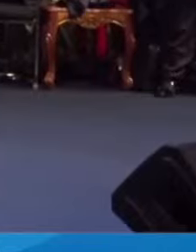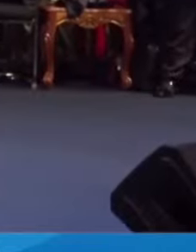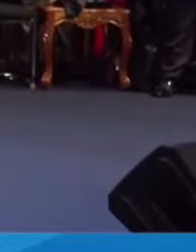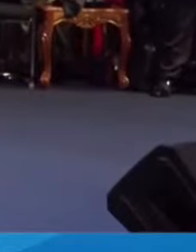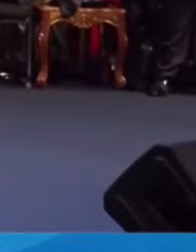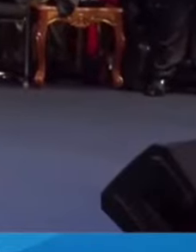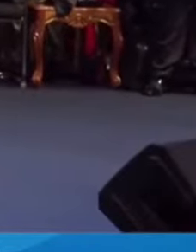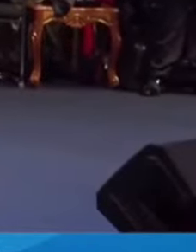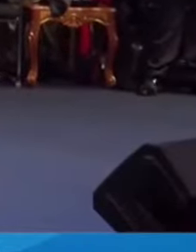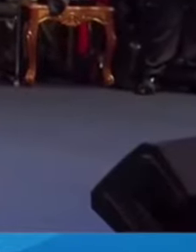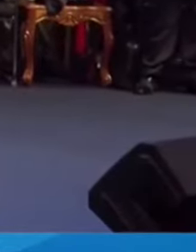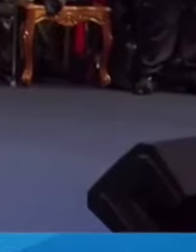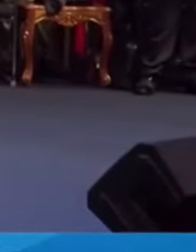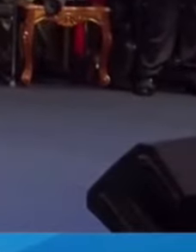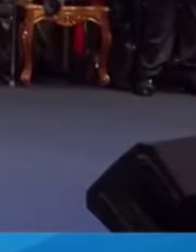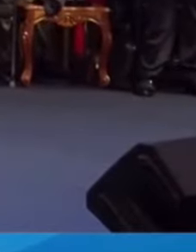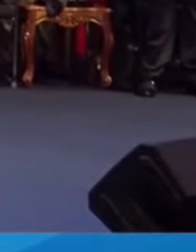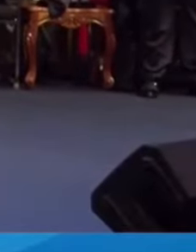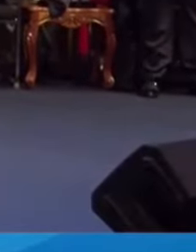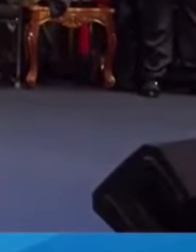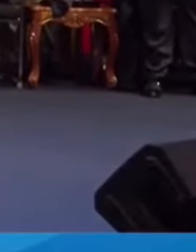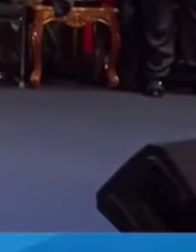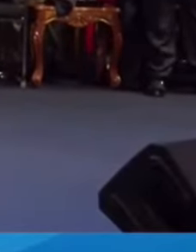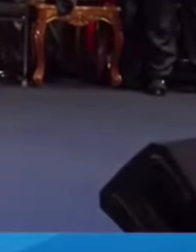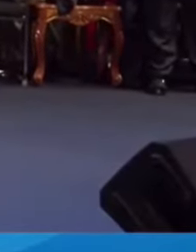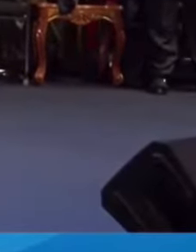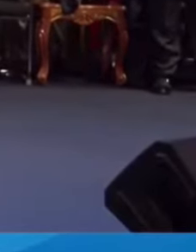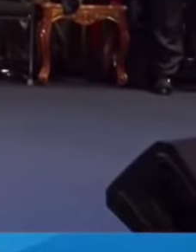Israel cannot be